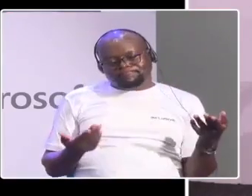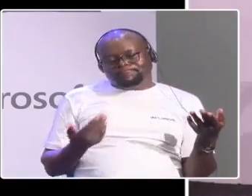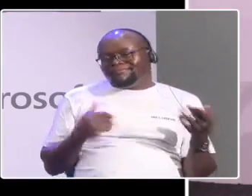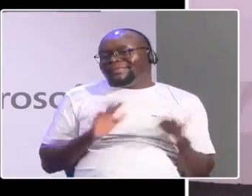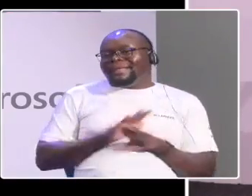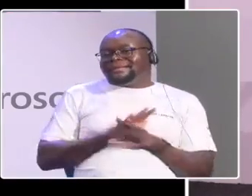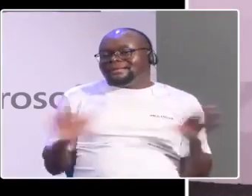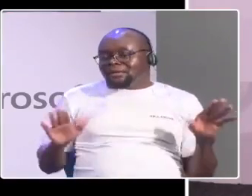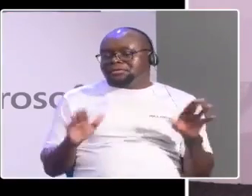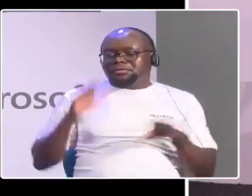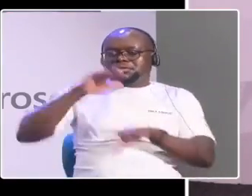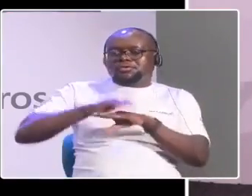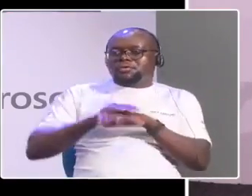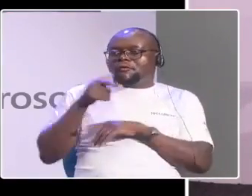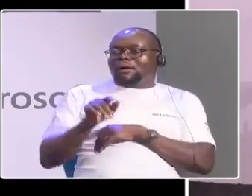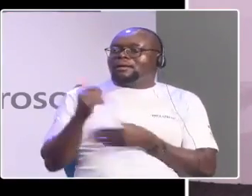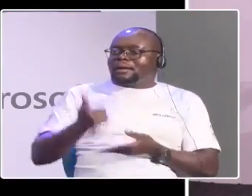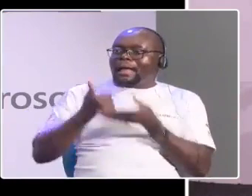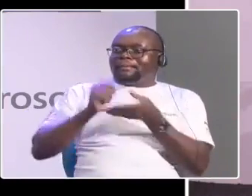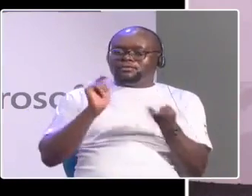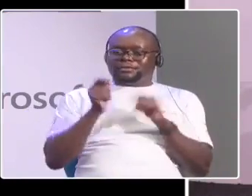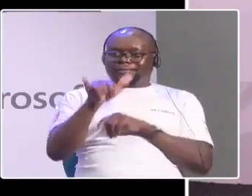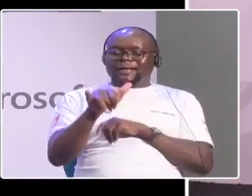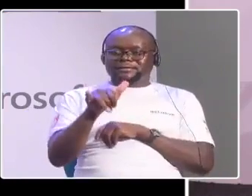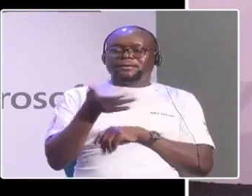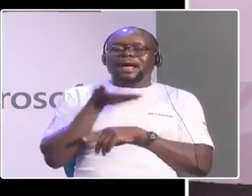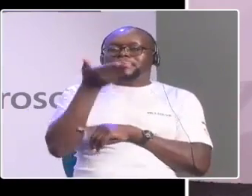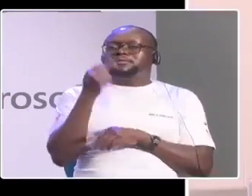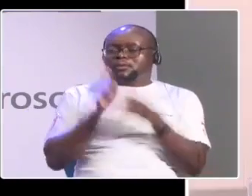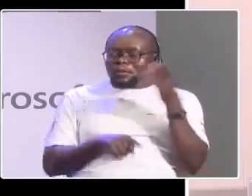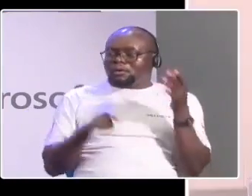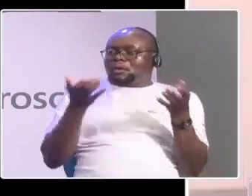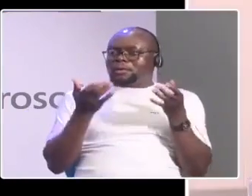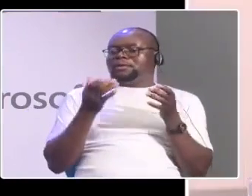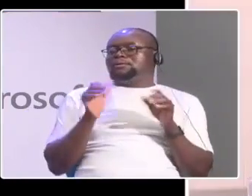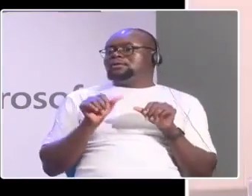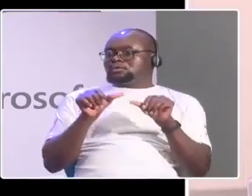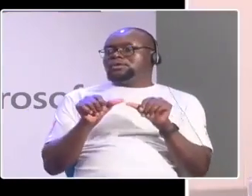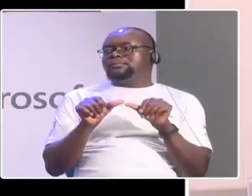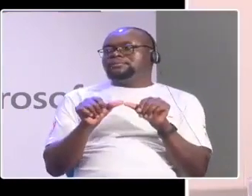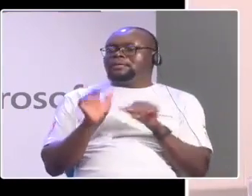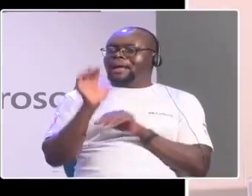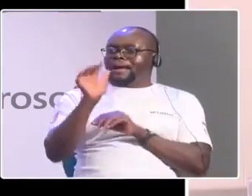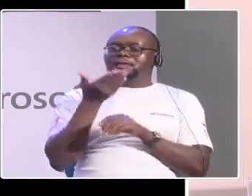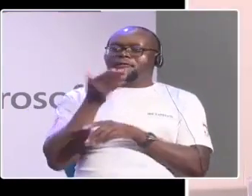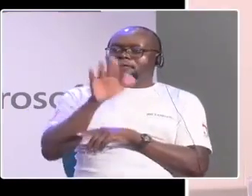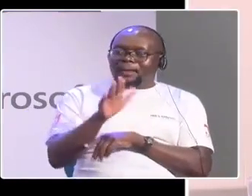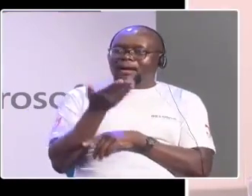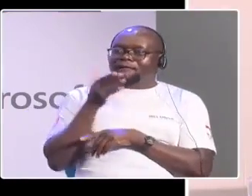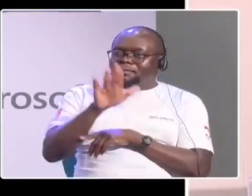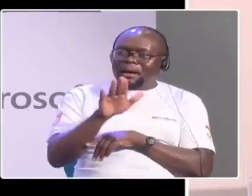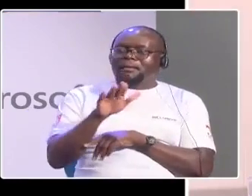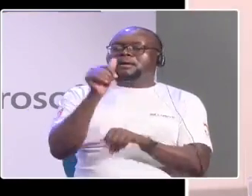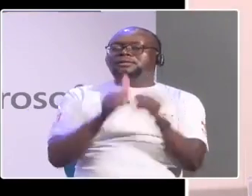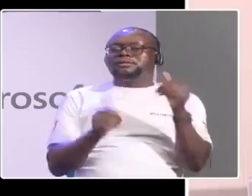it didn't sit right with her. She helped to rewrite it. And then we said, hey, we need to keep seeking feedback on and again